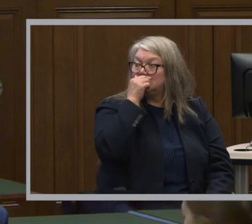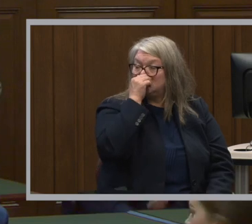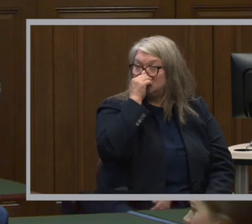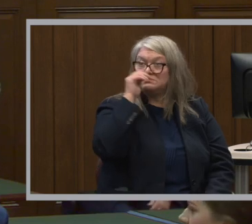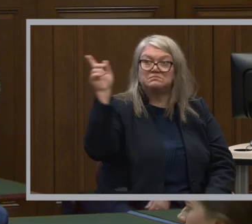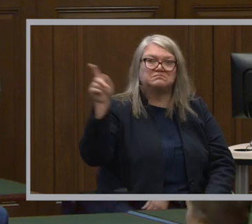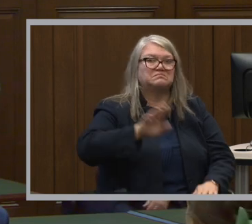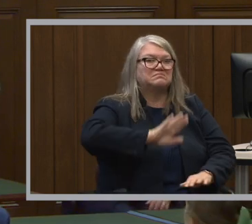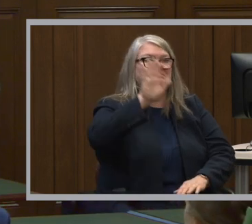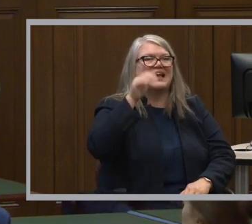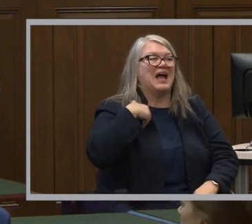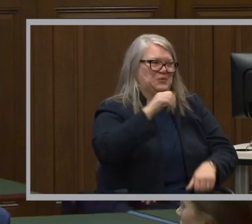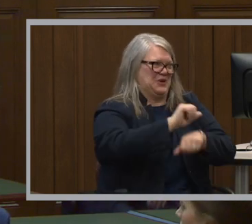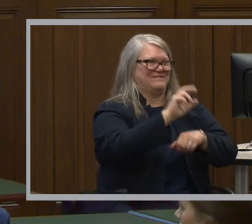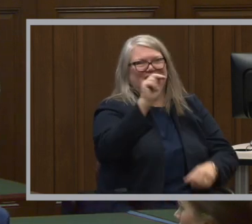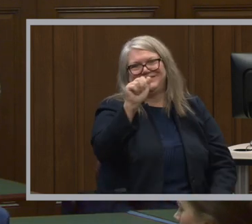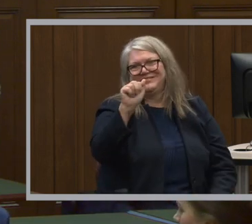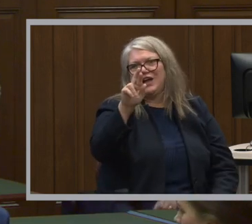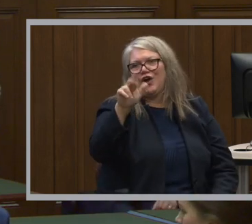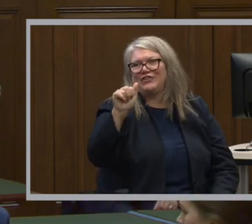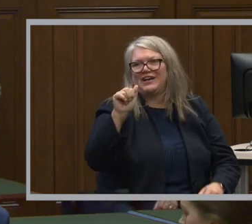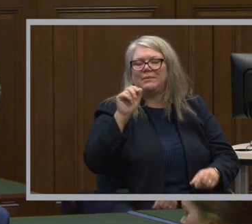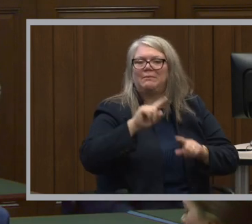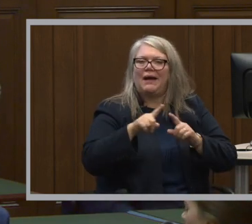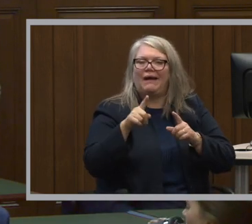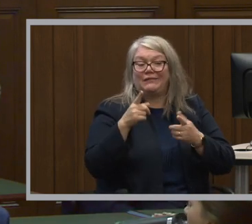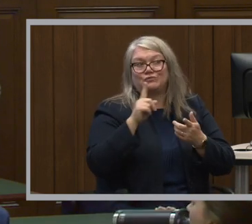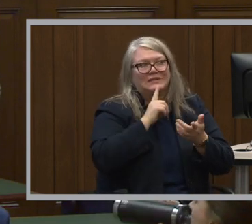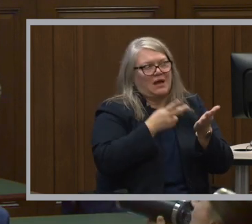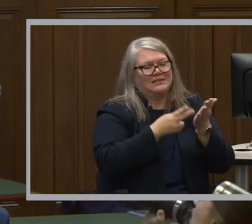So I'm a NAR employee, so I would say even internally,